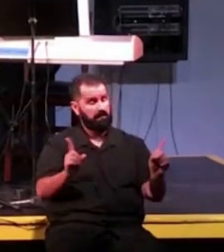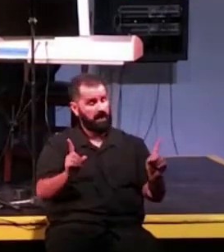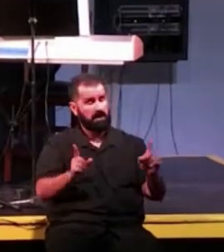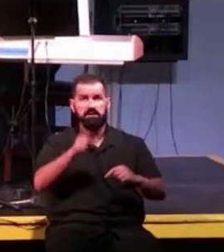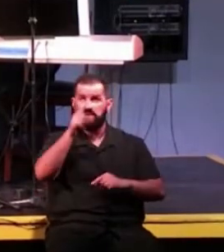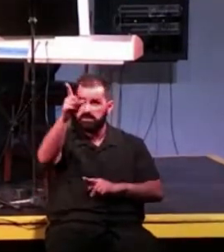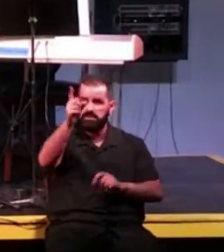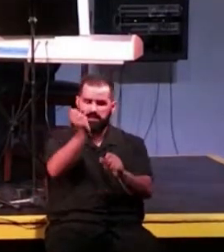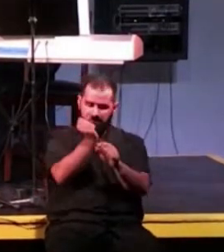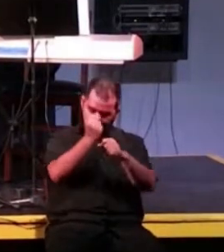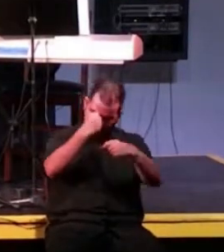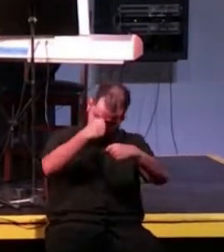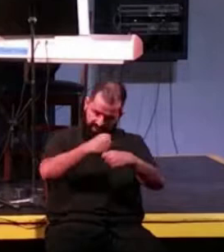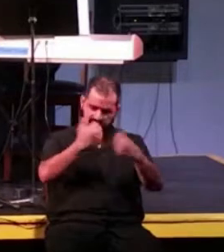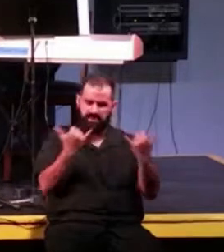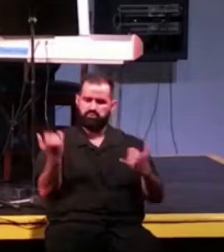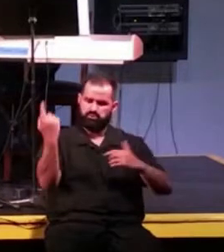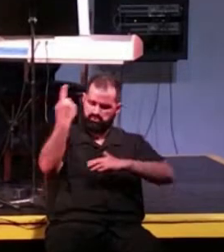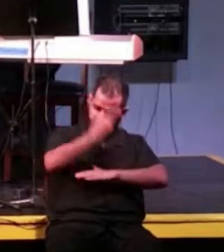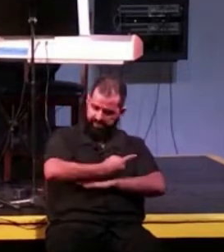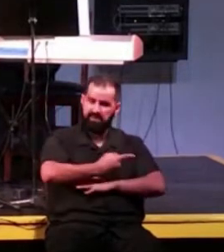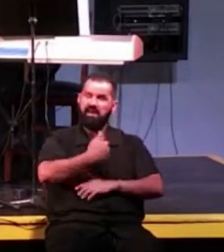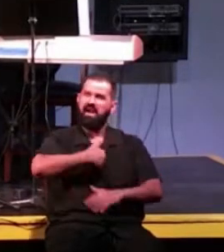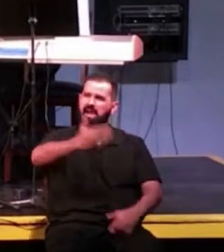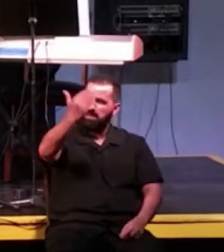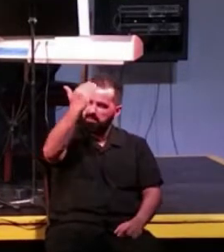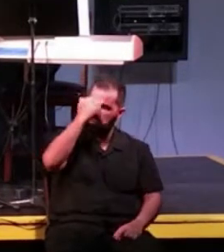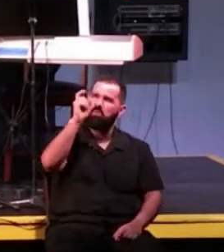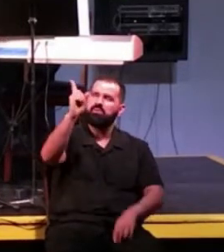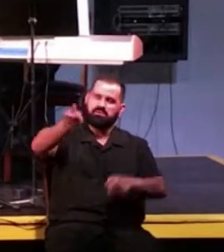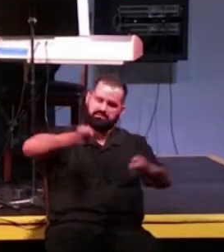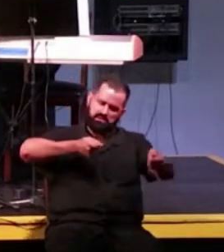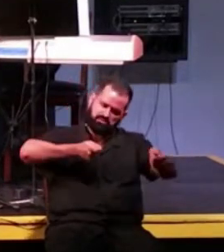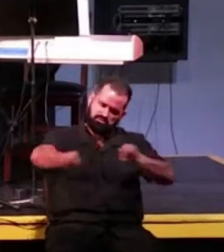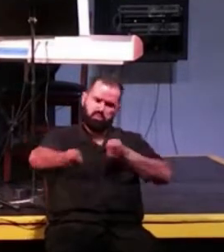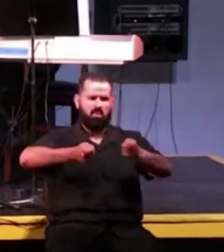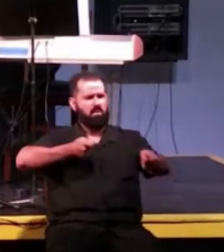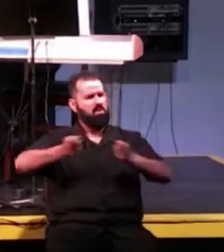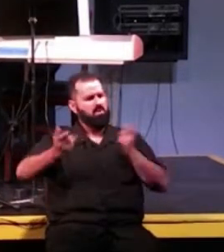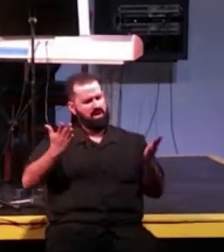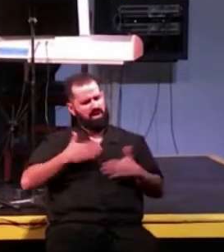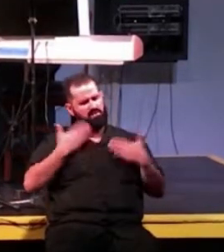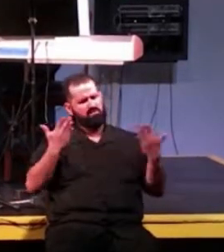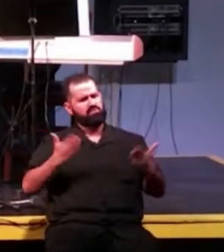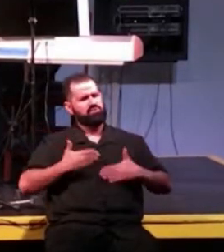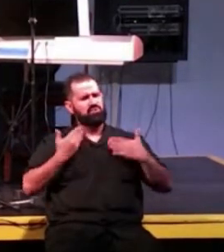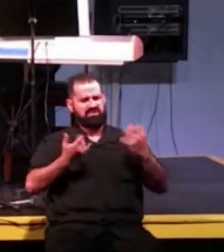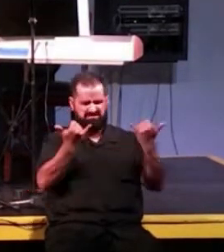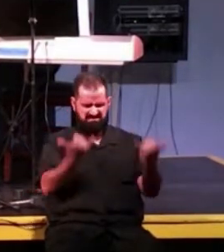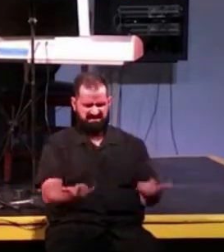I know God is still in control. This is the day that the Lord has made. I